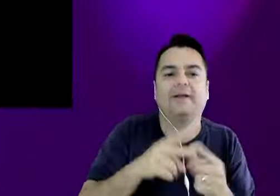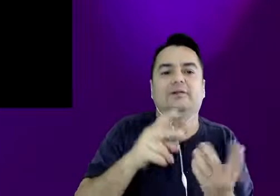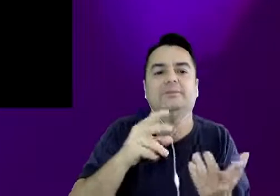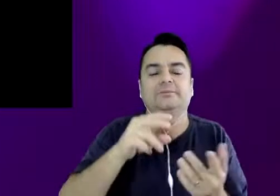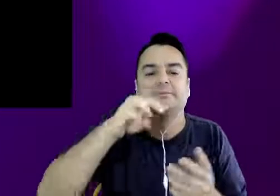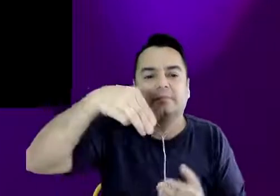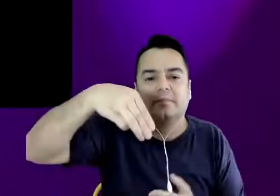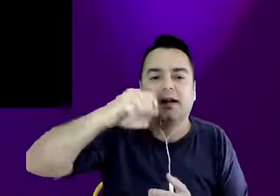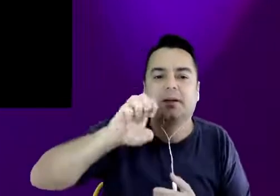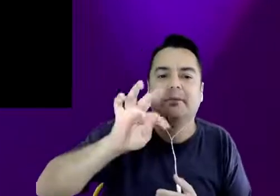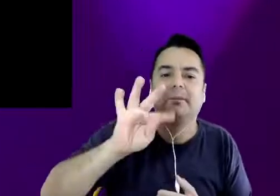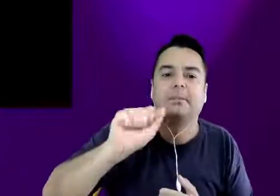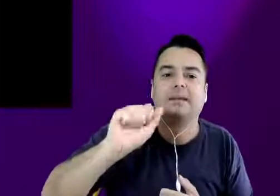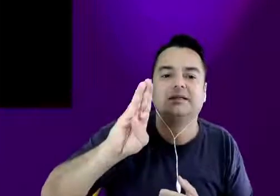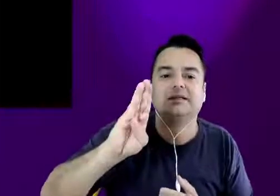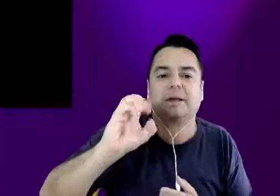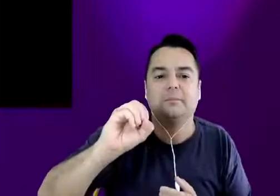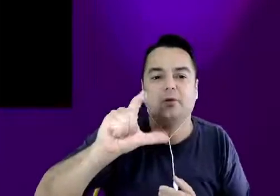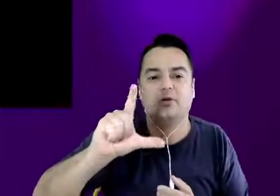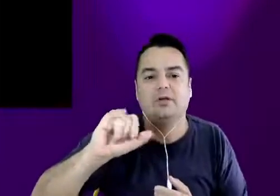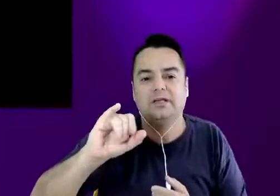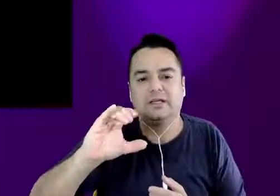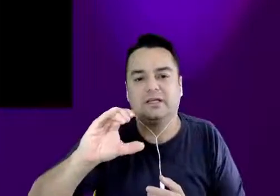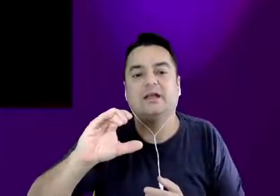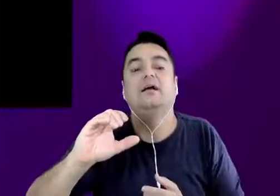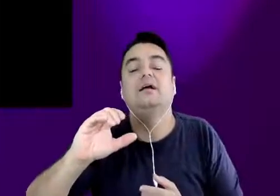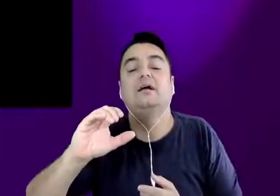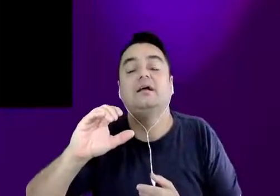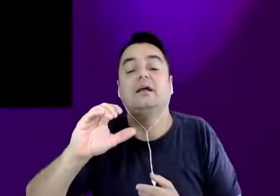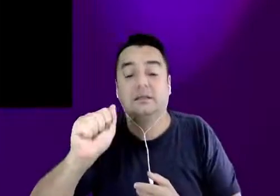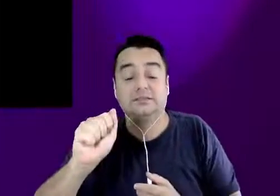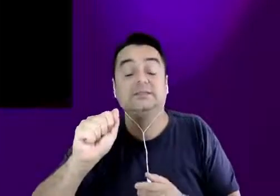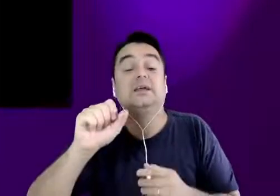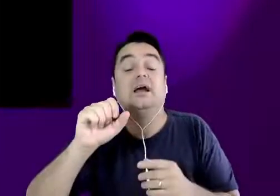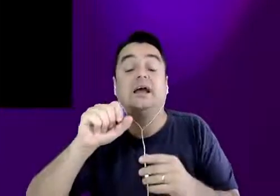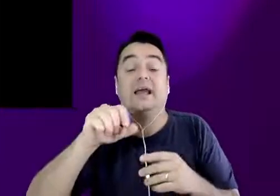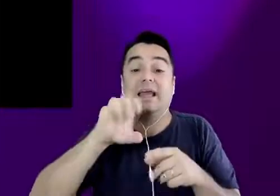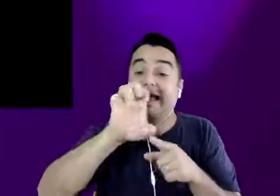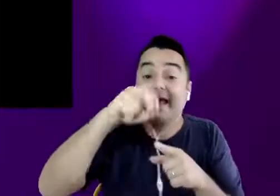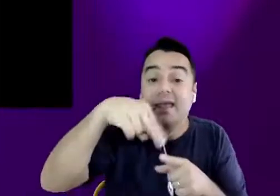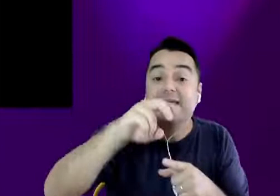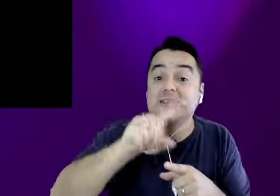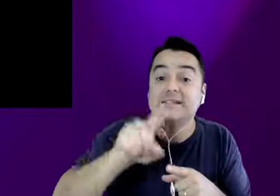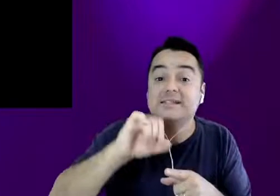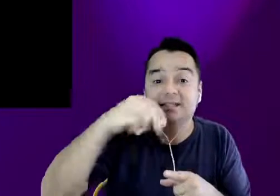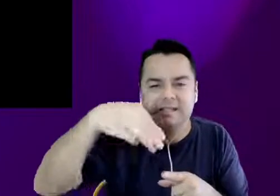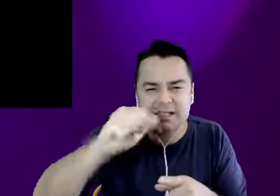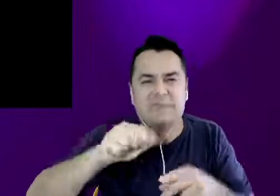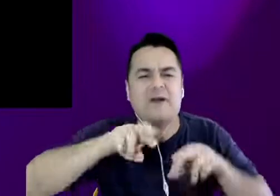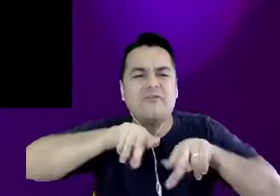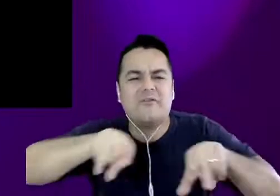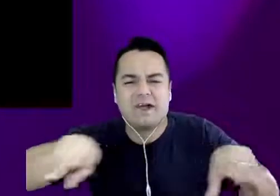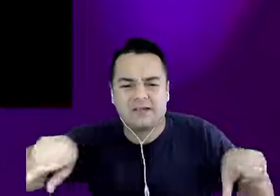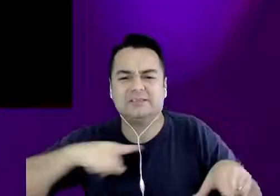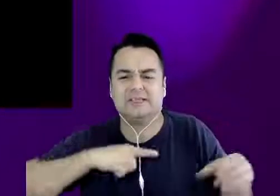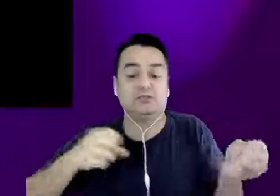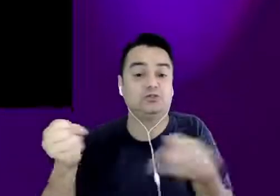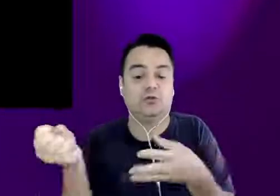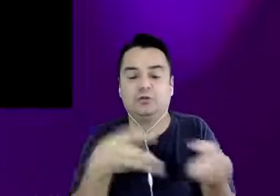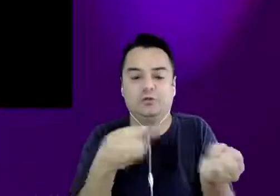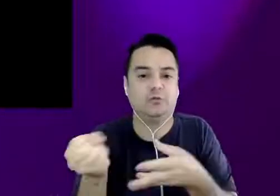some that are present in nature. In fact, there is now a new group of supplement called the SIRT foods